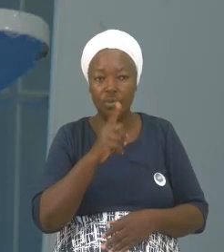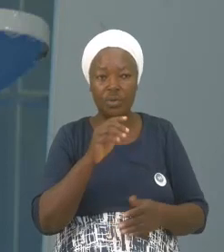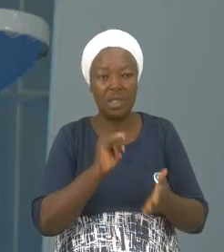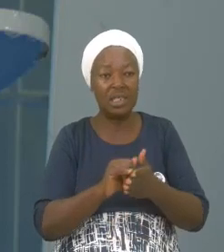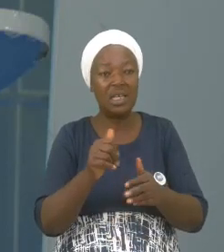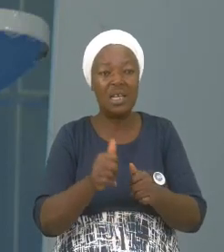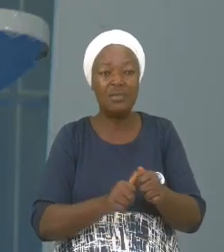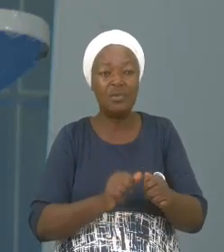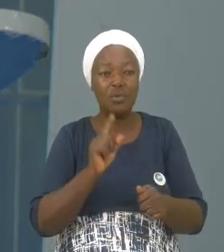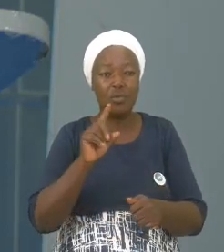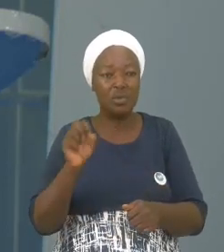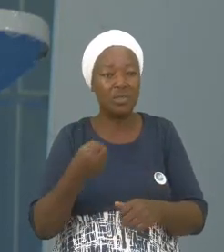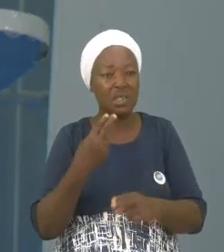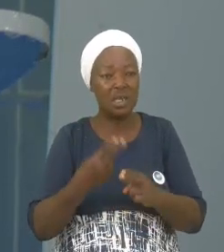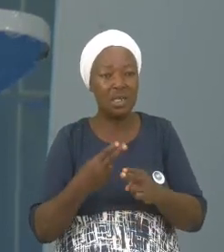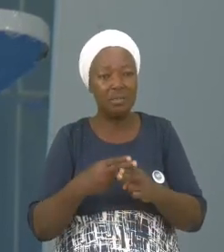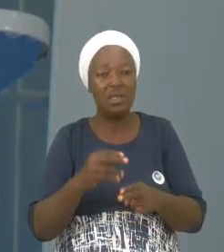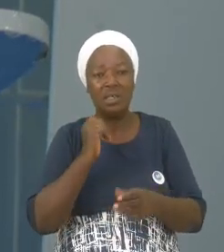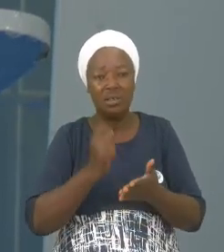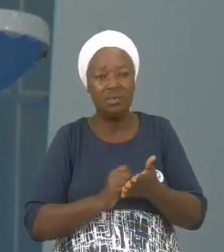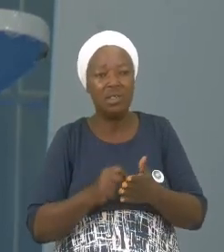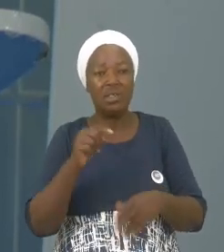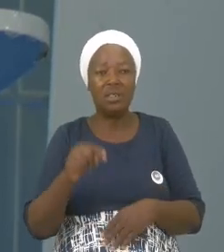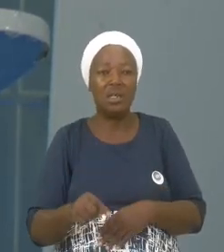captured. No one should be